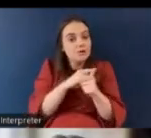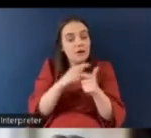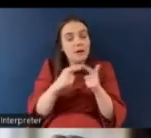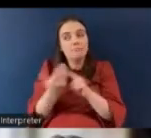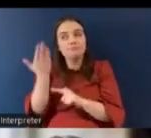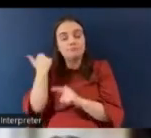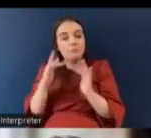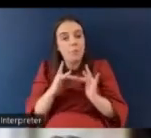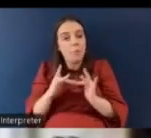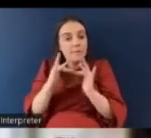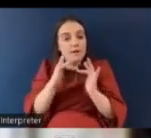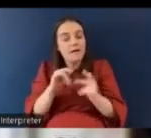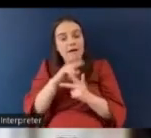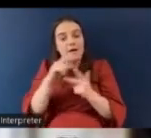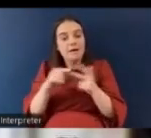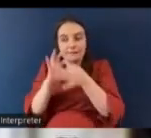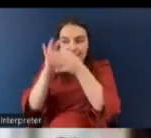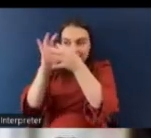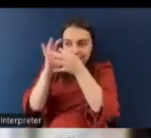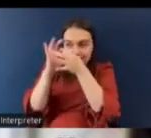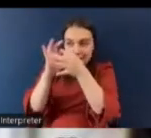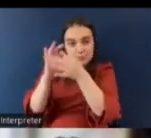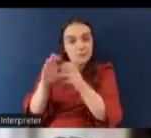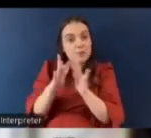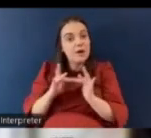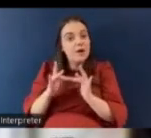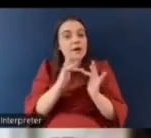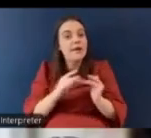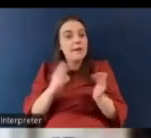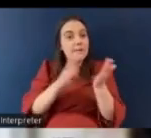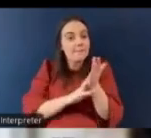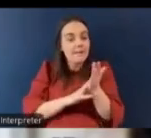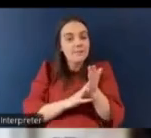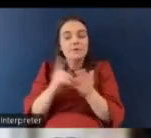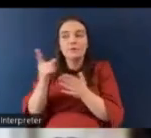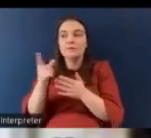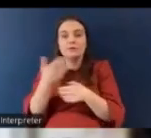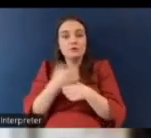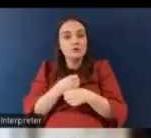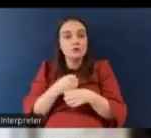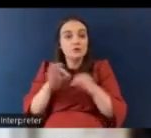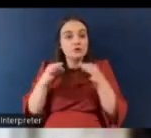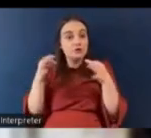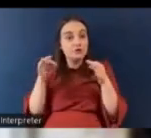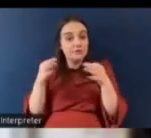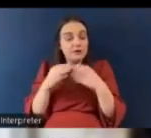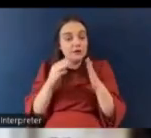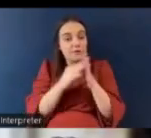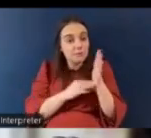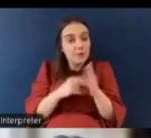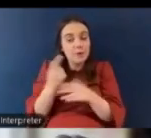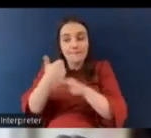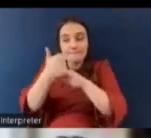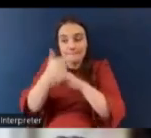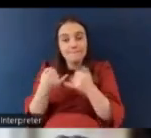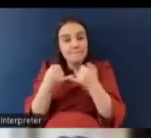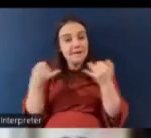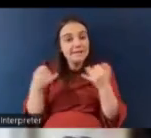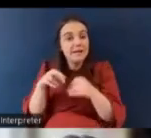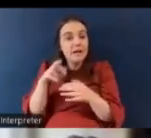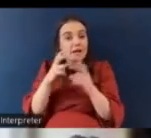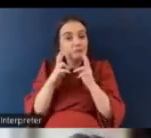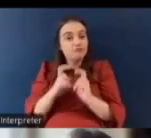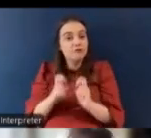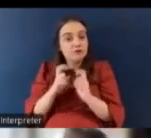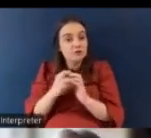webinars, engagement with our network members, our certificate program, and from our baseline research report. And what we